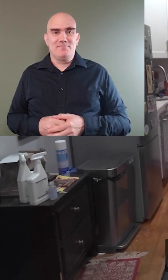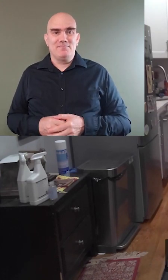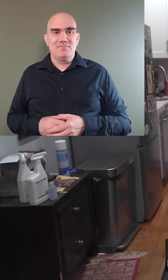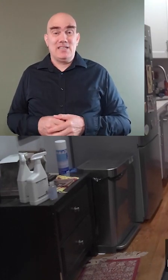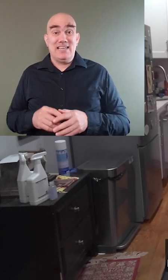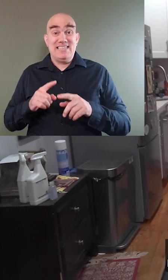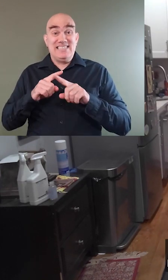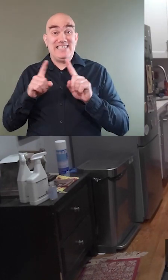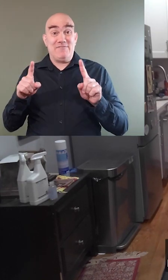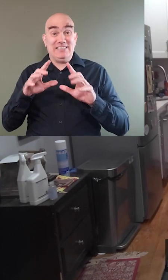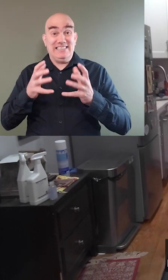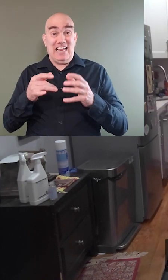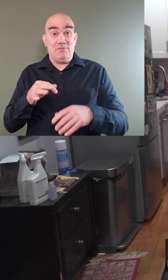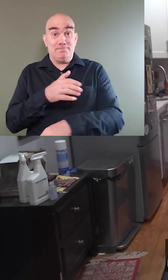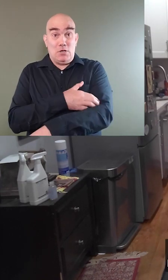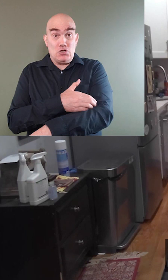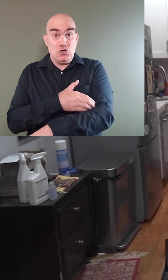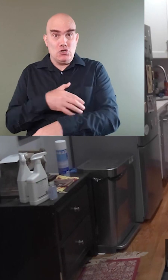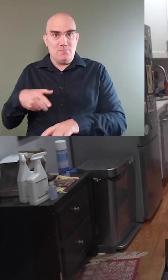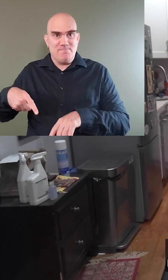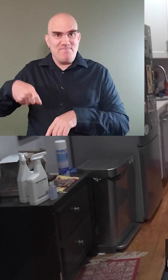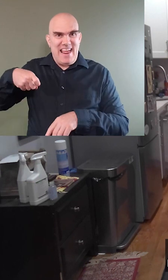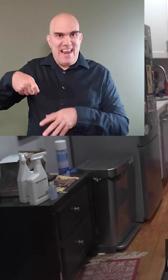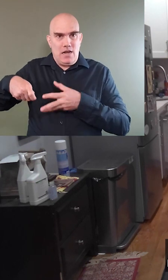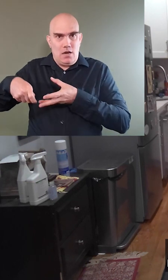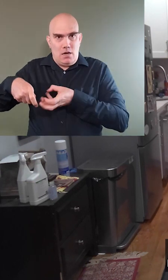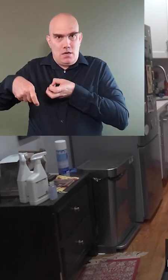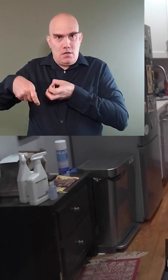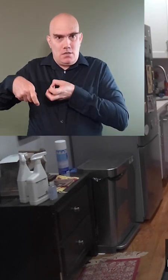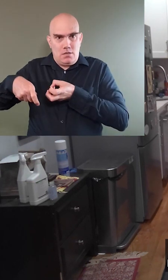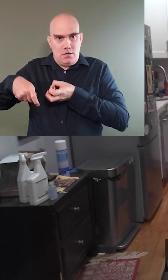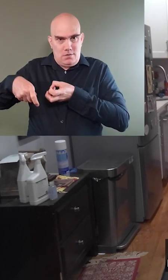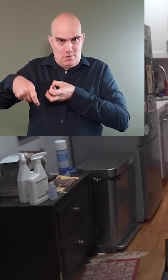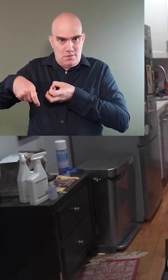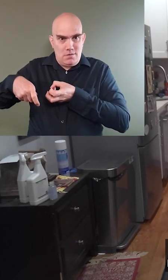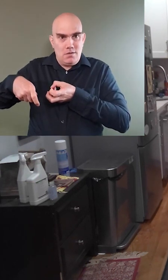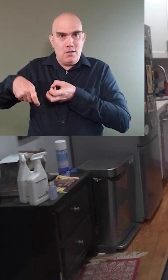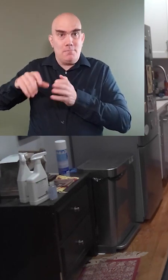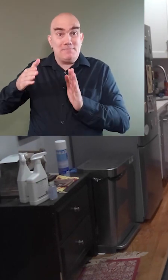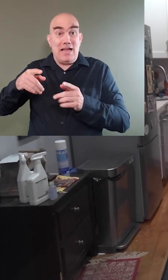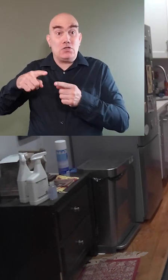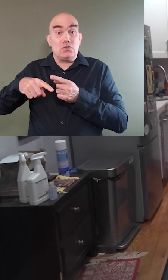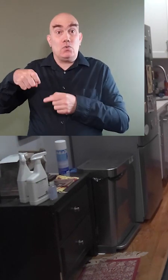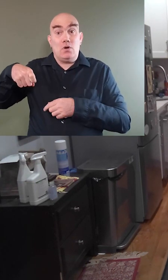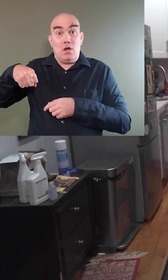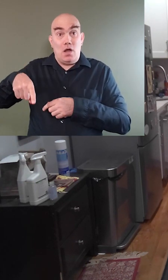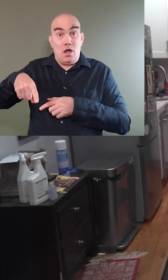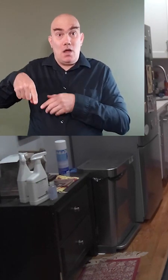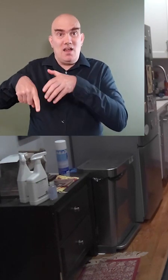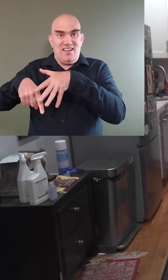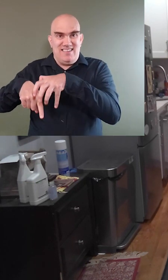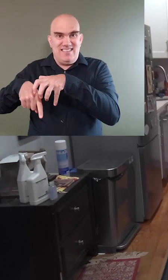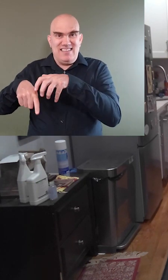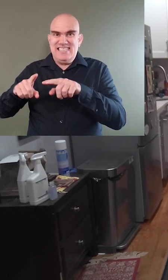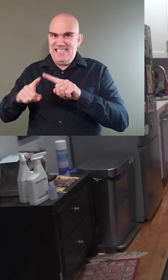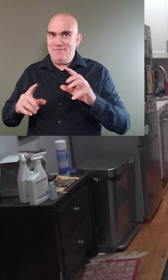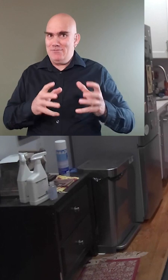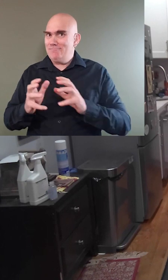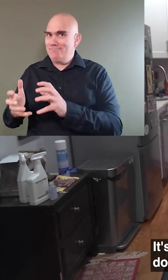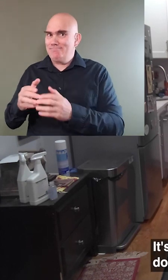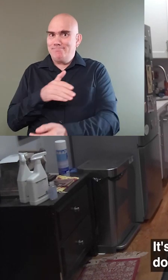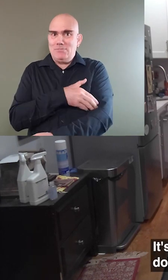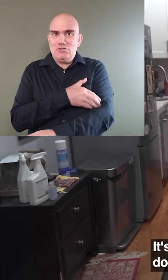And a different set of muscles bends my knee, then straightens my knee out